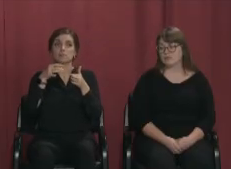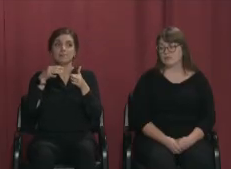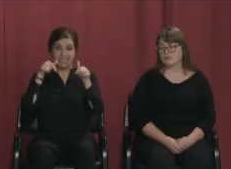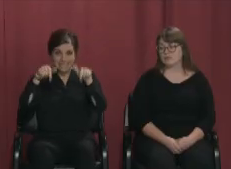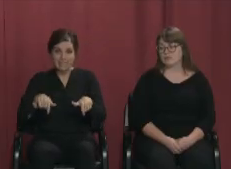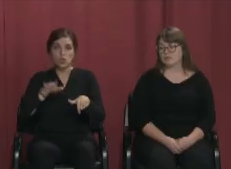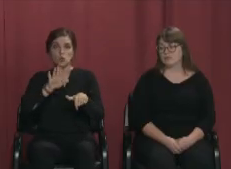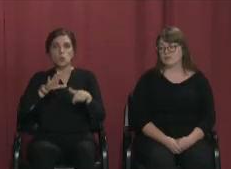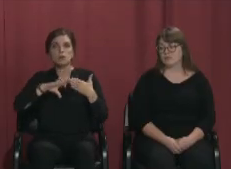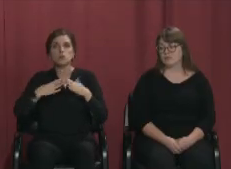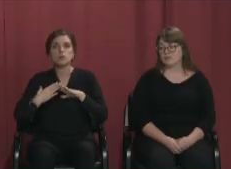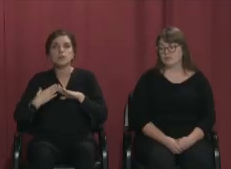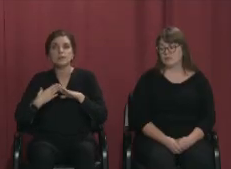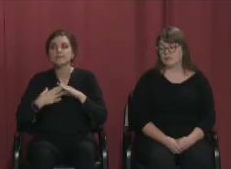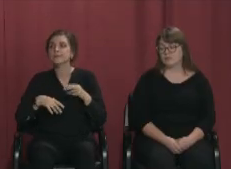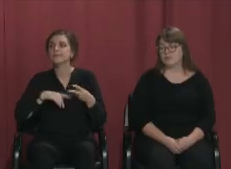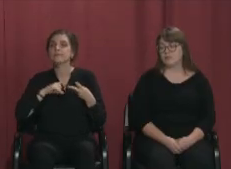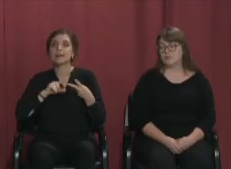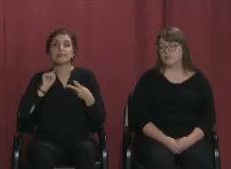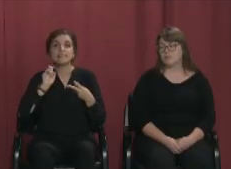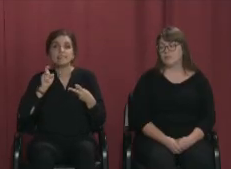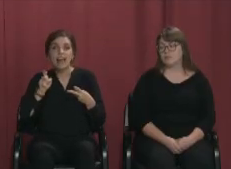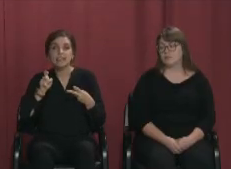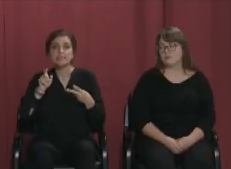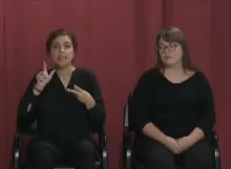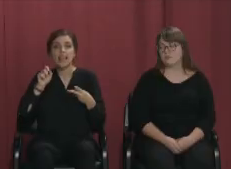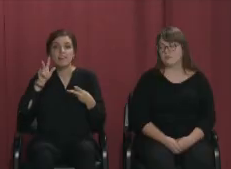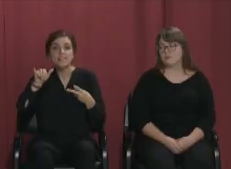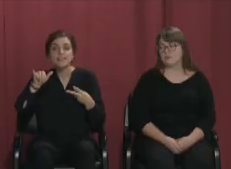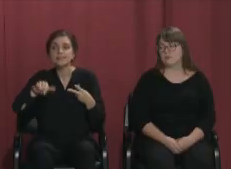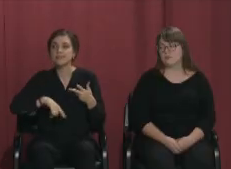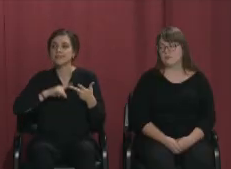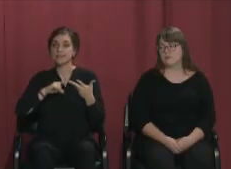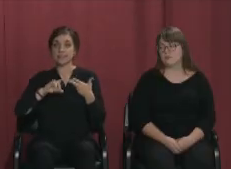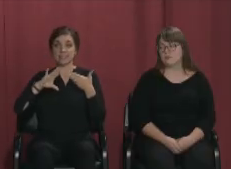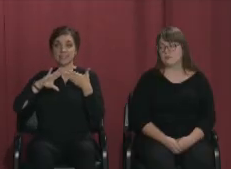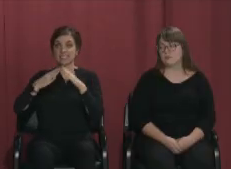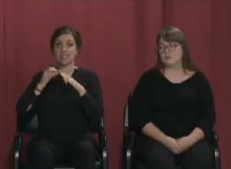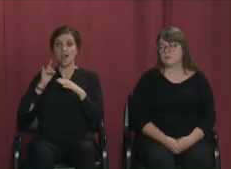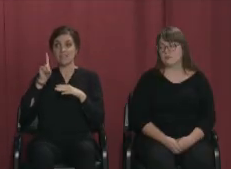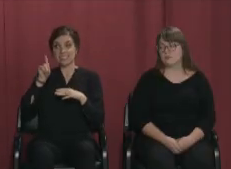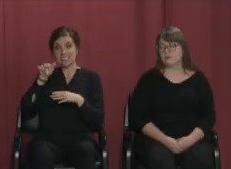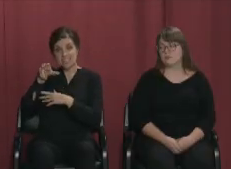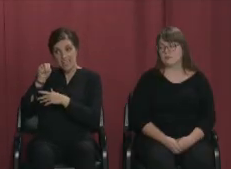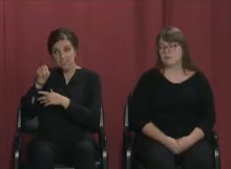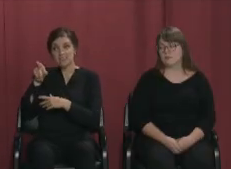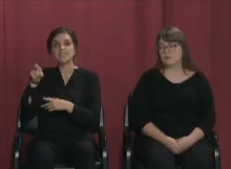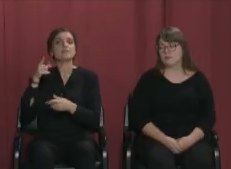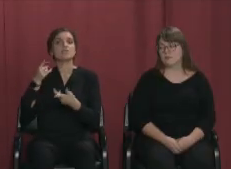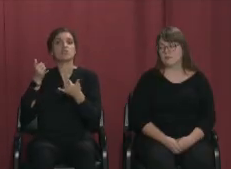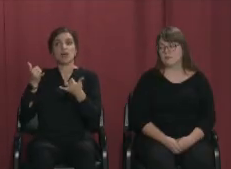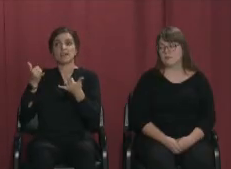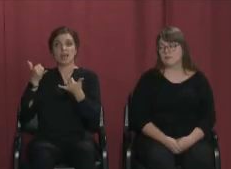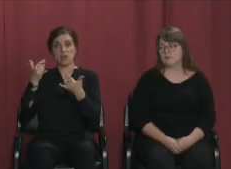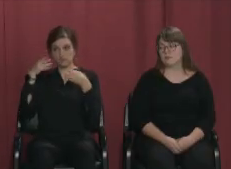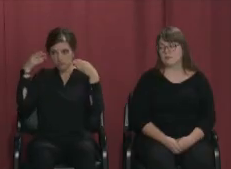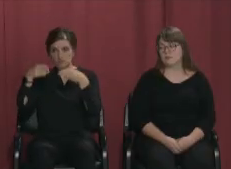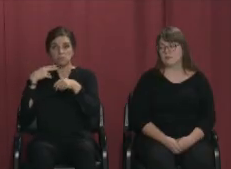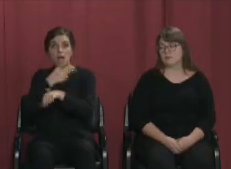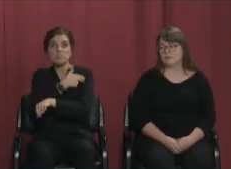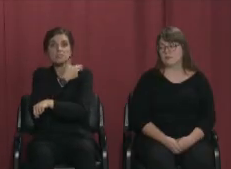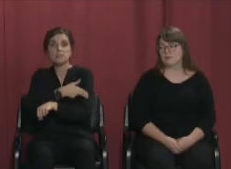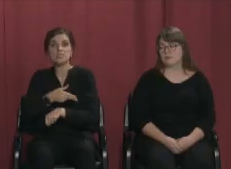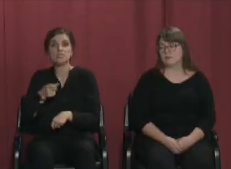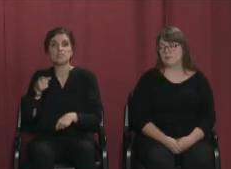levies, City of Dayton has the hospital question out there. There are so many important issues in